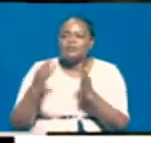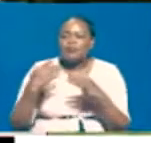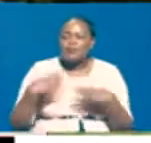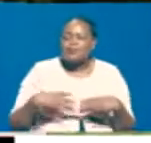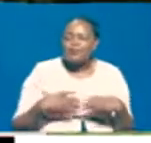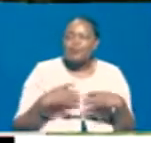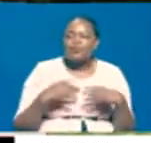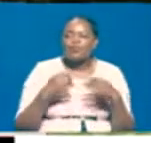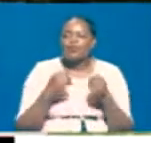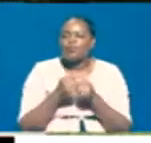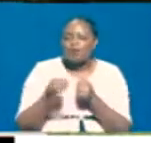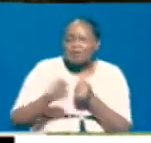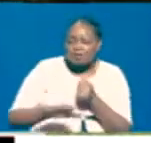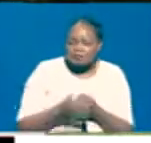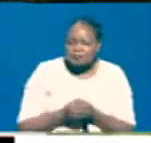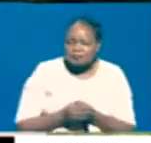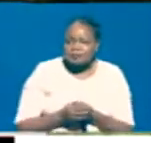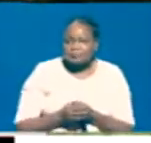the industry.